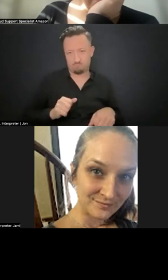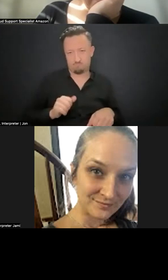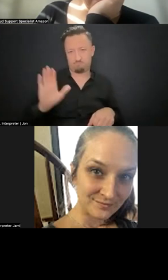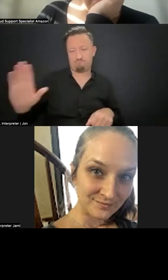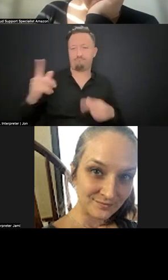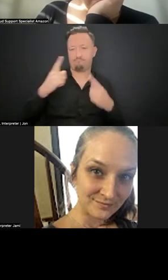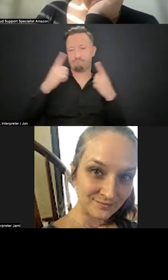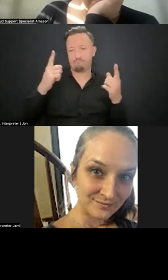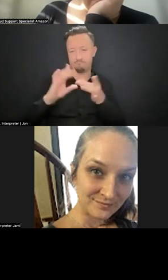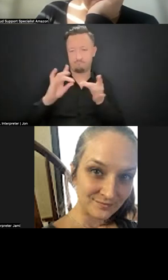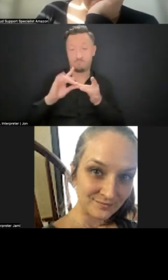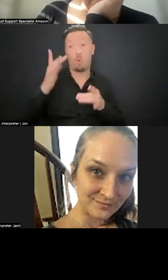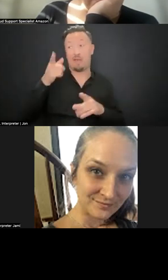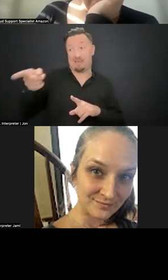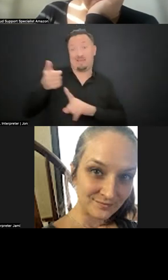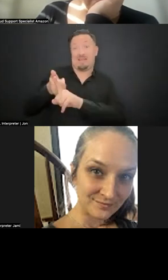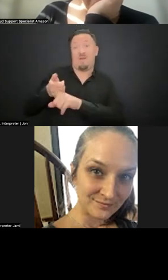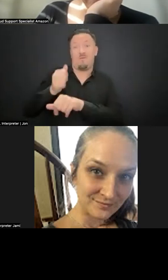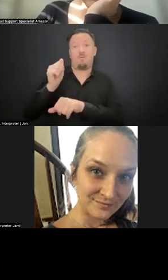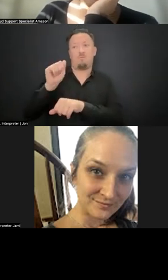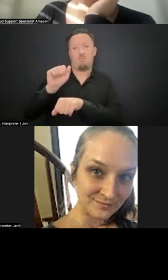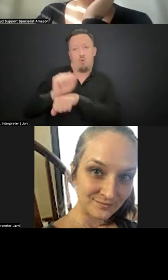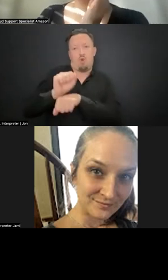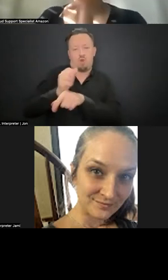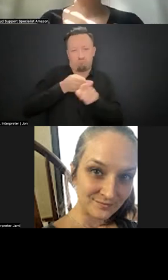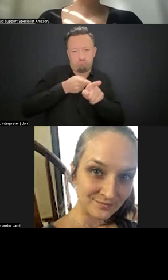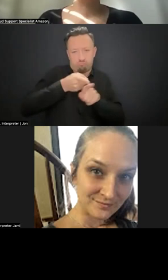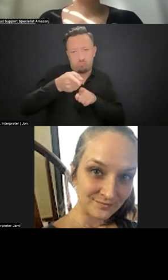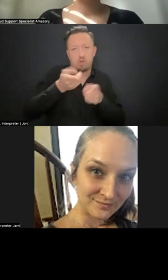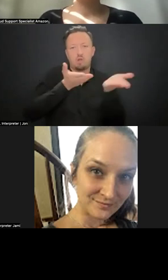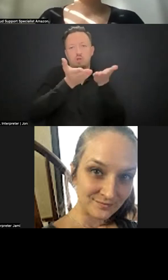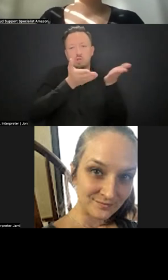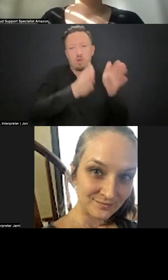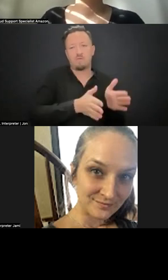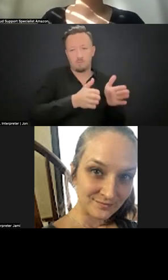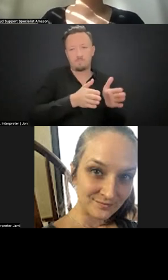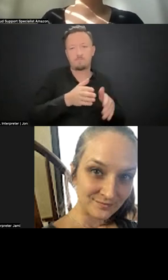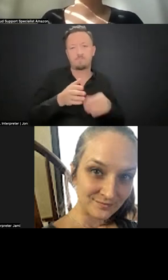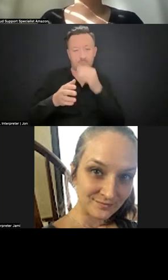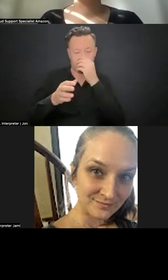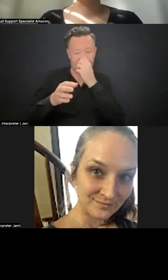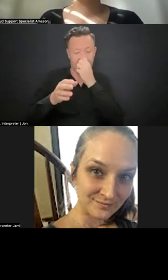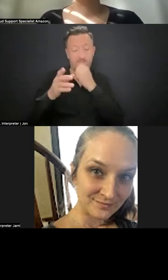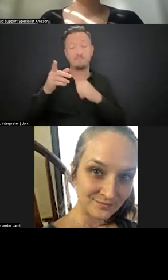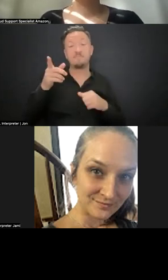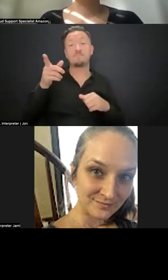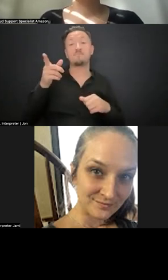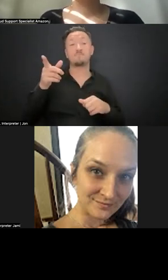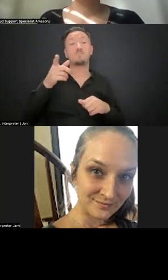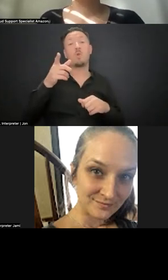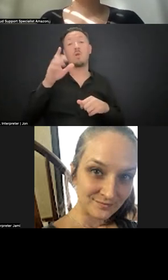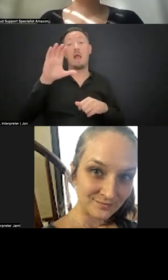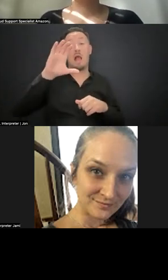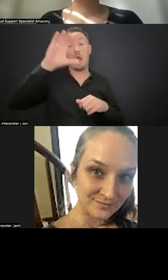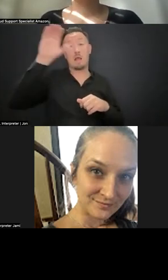he relayed was his point was that whenever companies have high-end computers